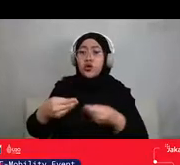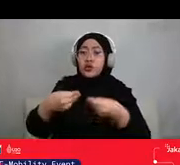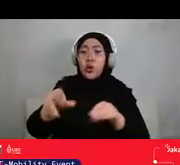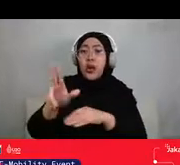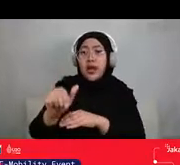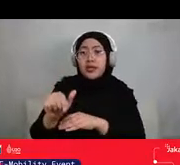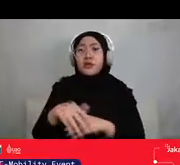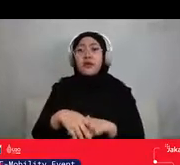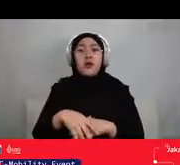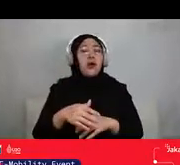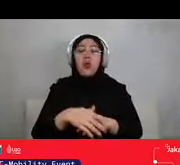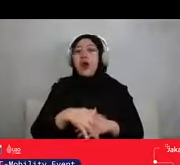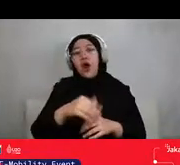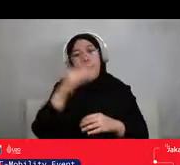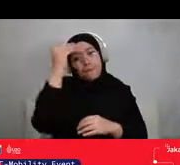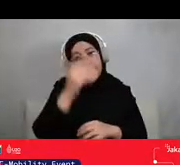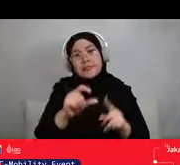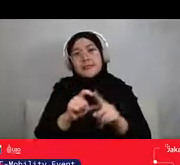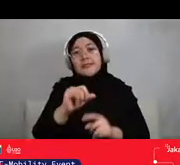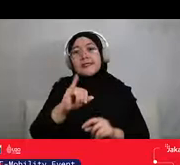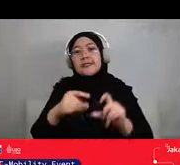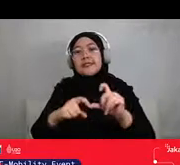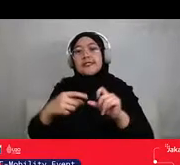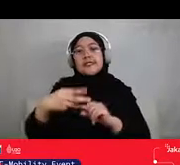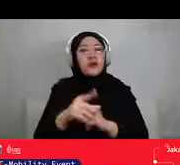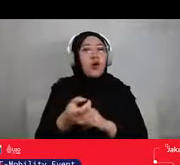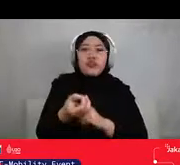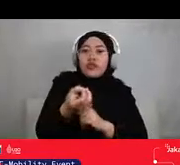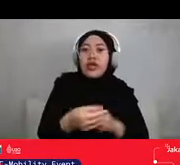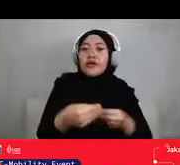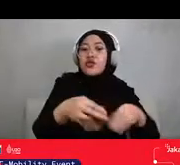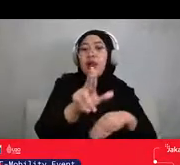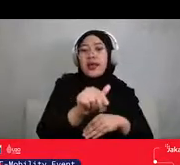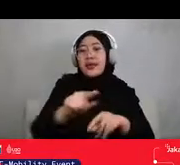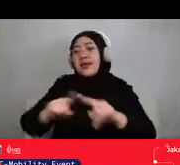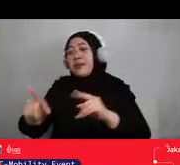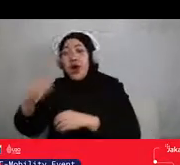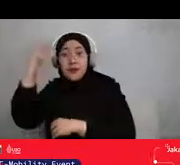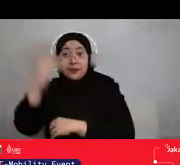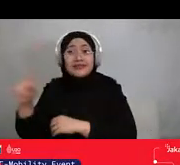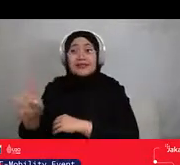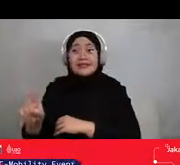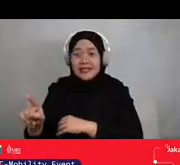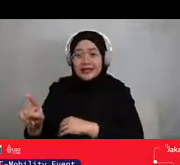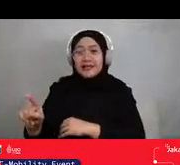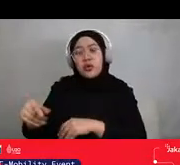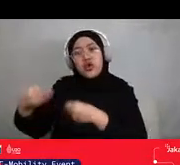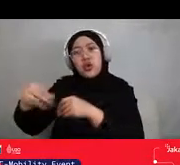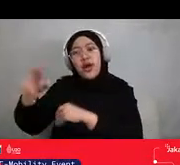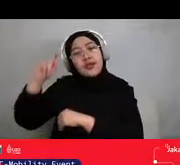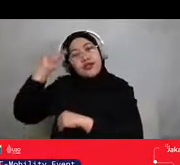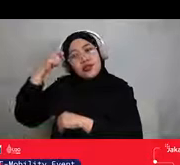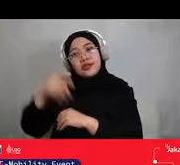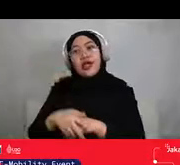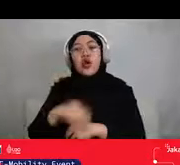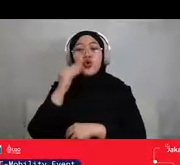for electric buses, we still have to reach that stage and it is currently non-existent. The life of the bus in terms of running, it could be